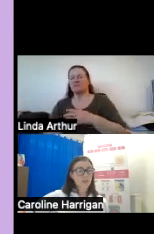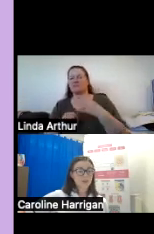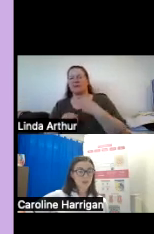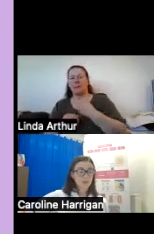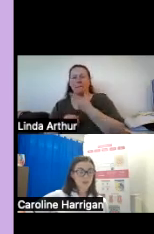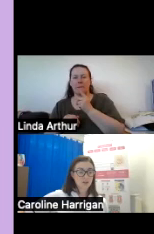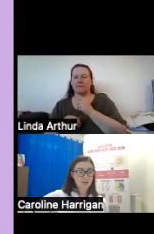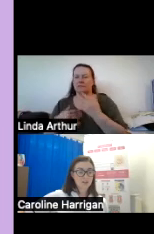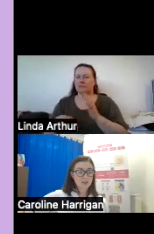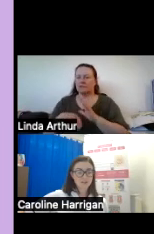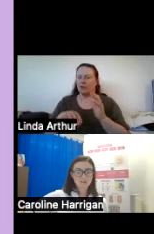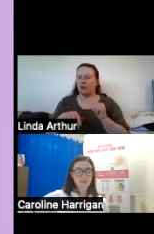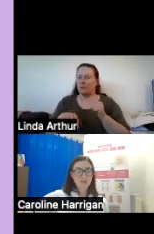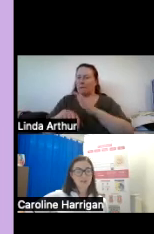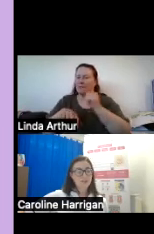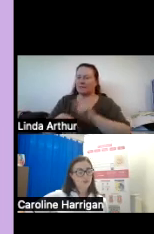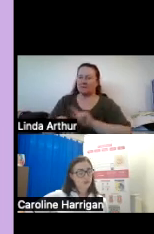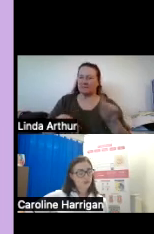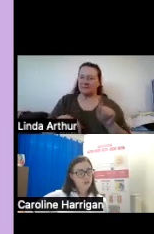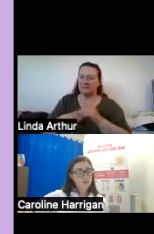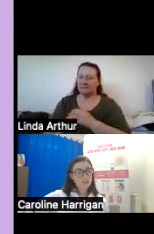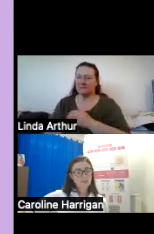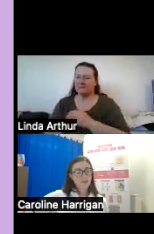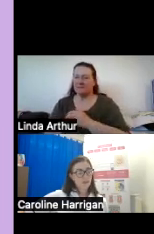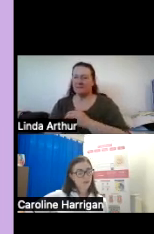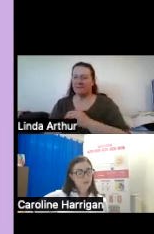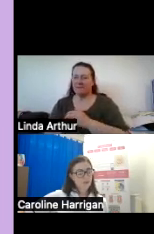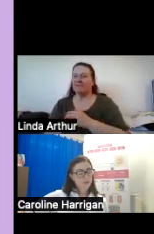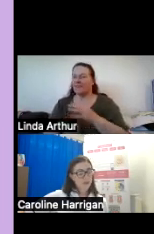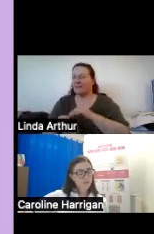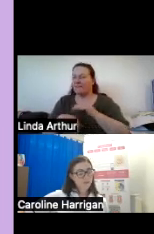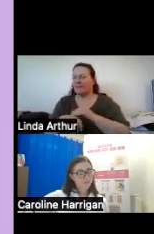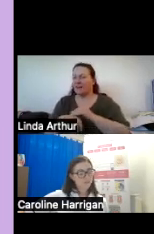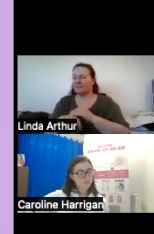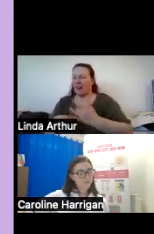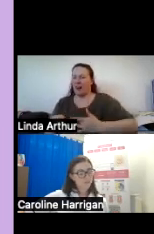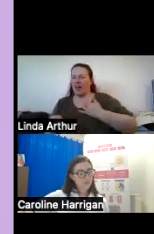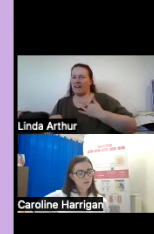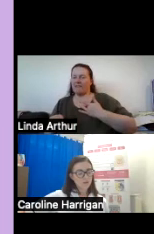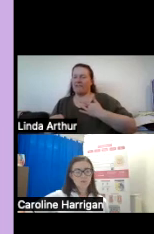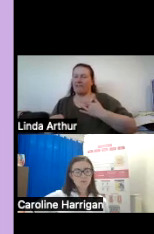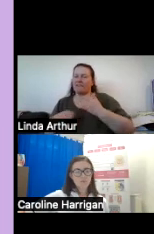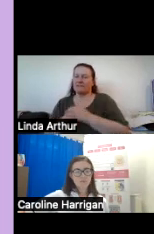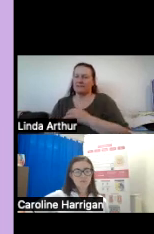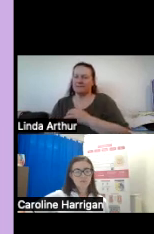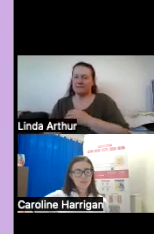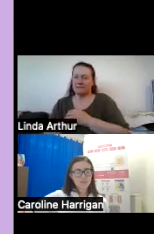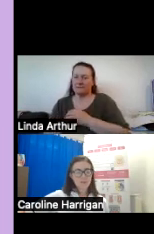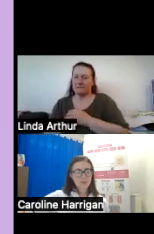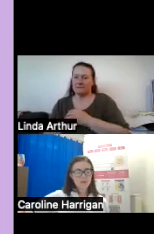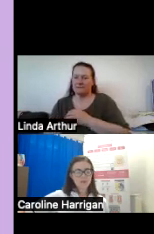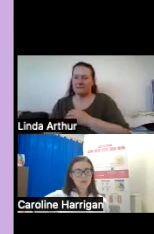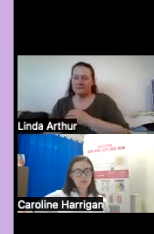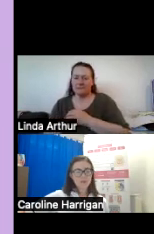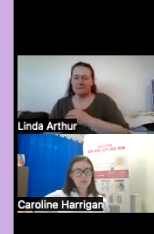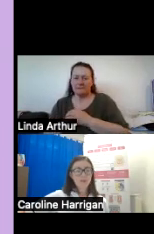stop inviting them out for events then. So that really does affect their quality of life. So next slide for